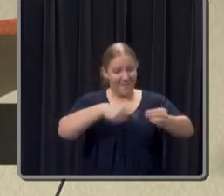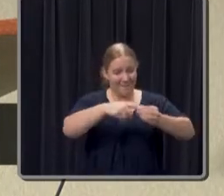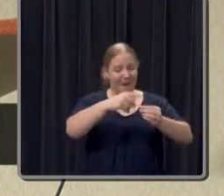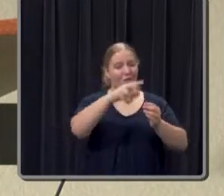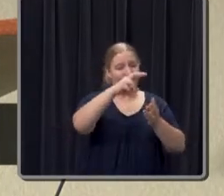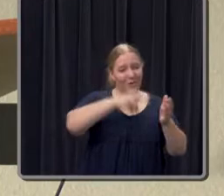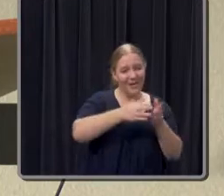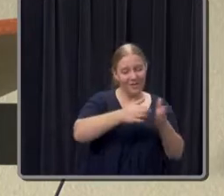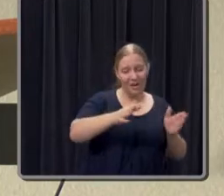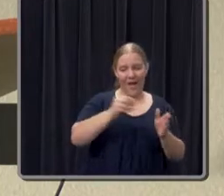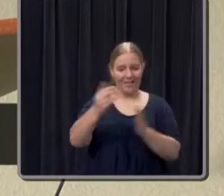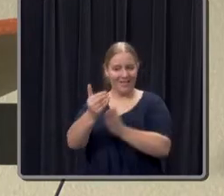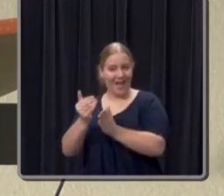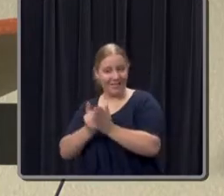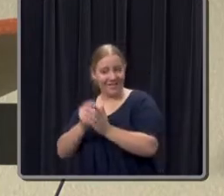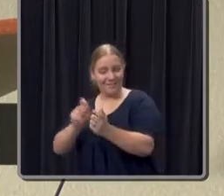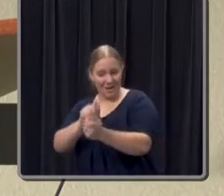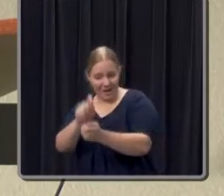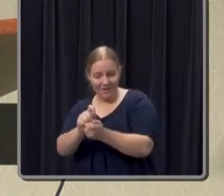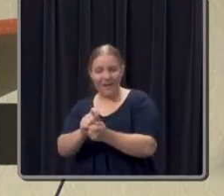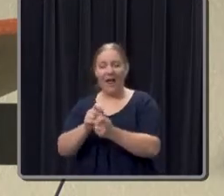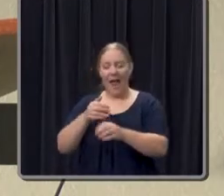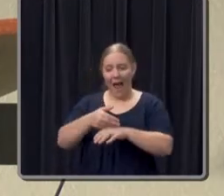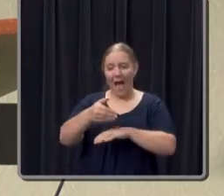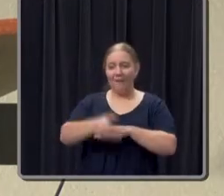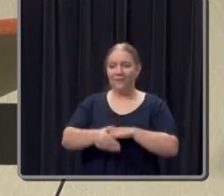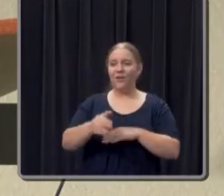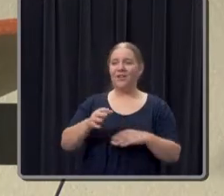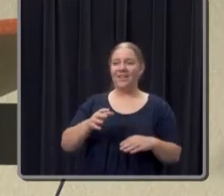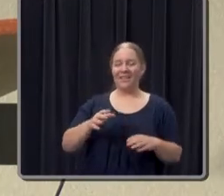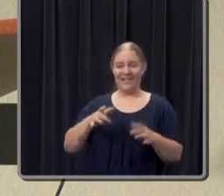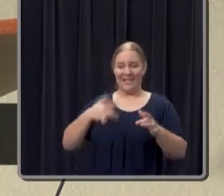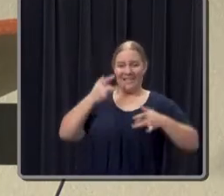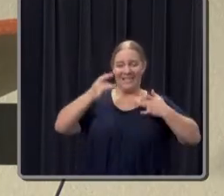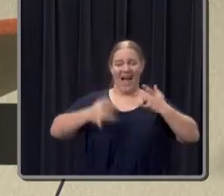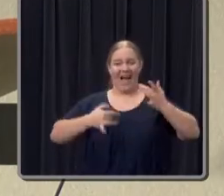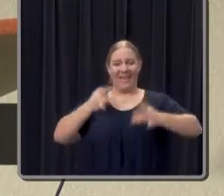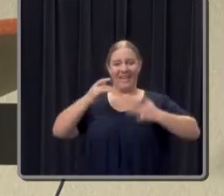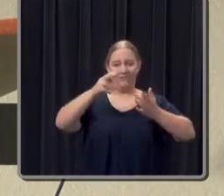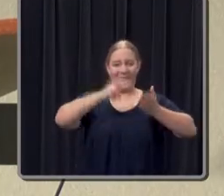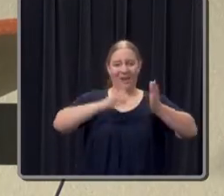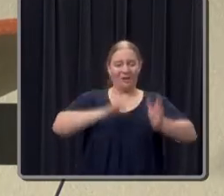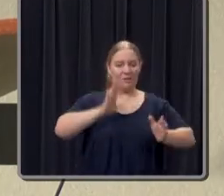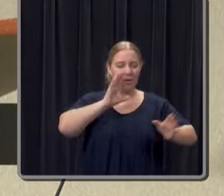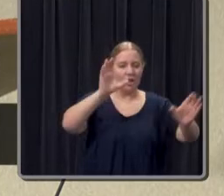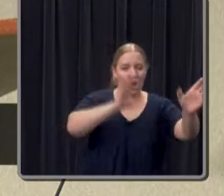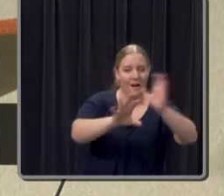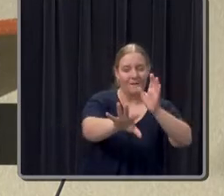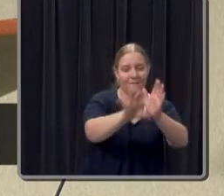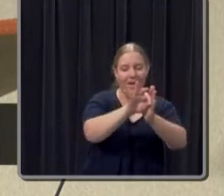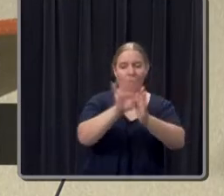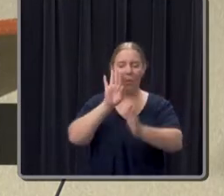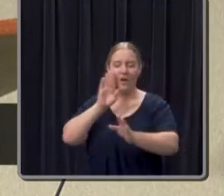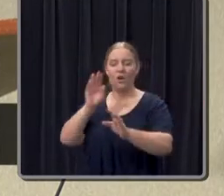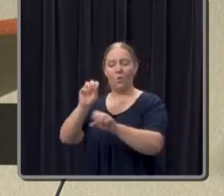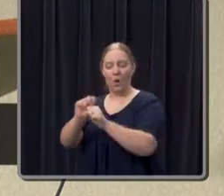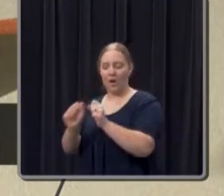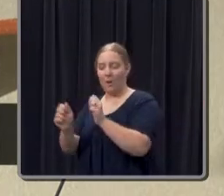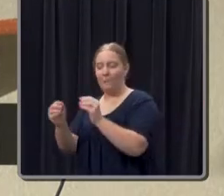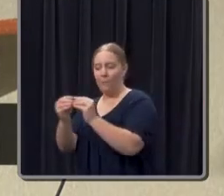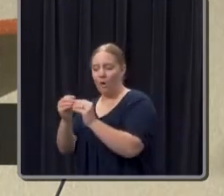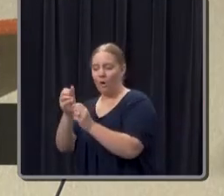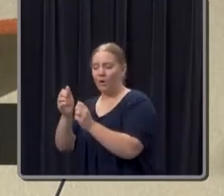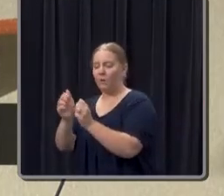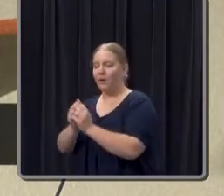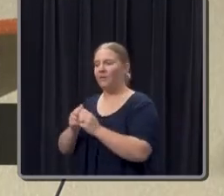in particular. After the book talks, the enthusiastic readers would go find their books on their own, and I would work with the reluctant readers just to try to hook them